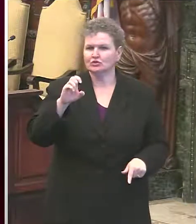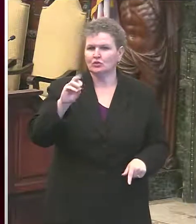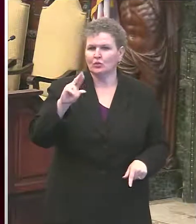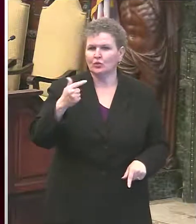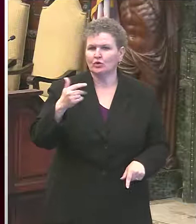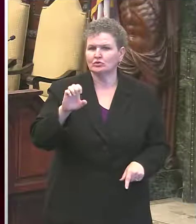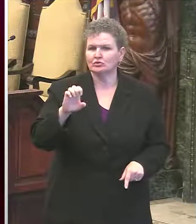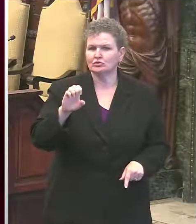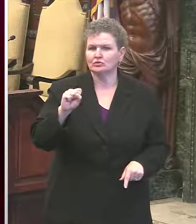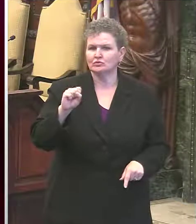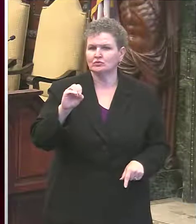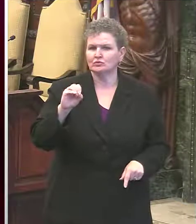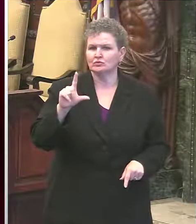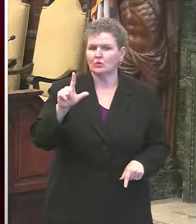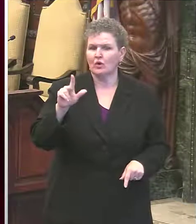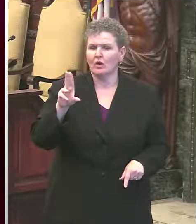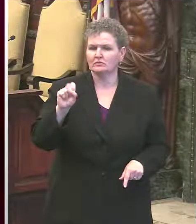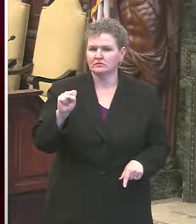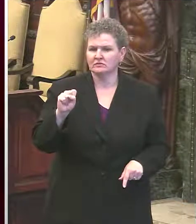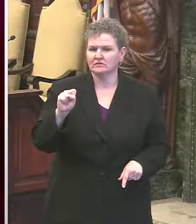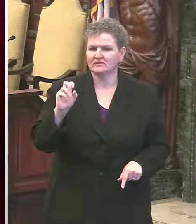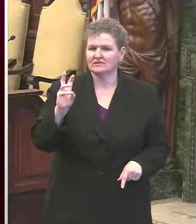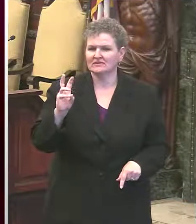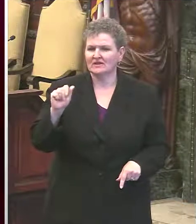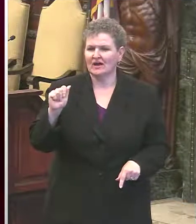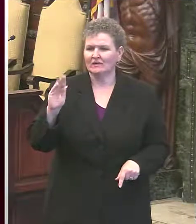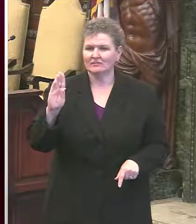6ABC. George, you can go ahead and unmute.